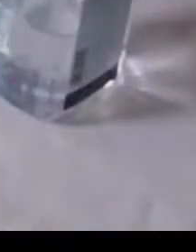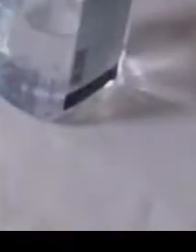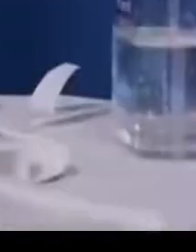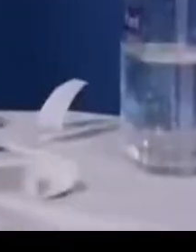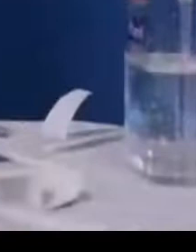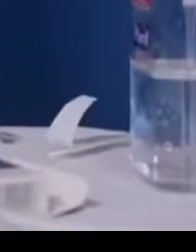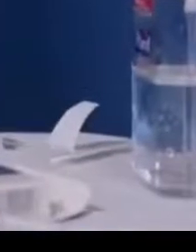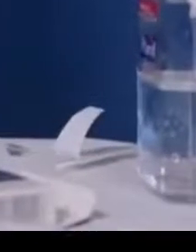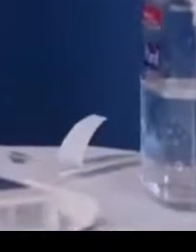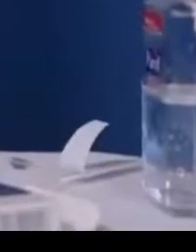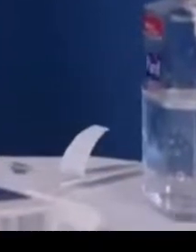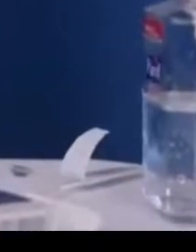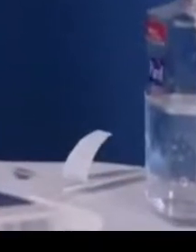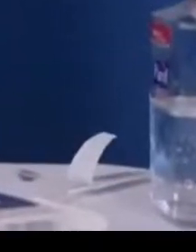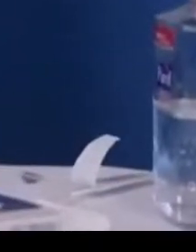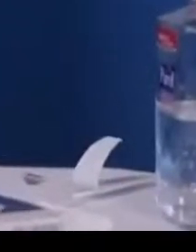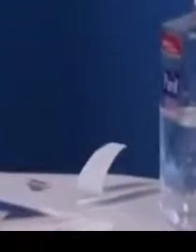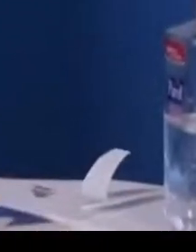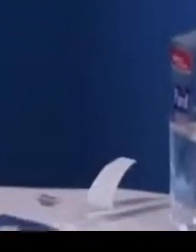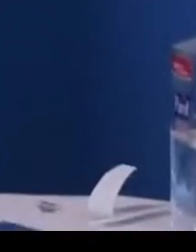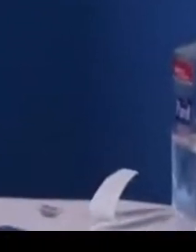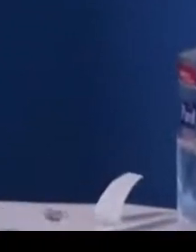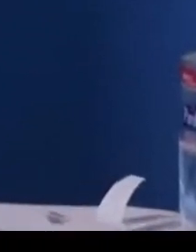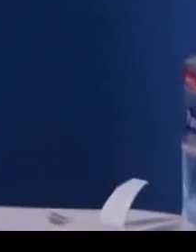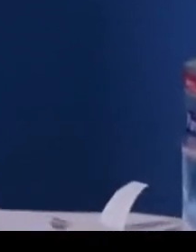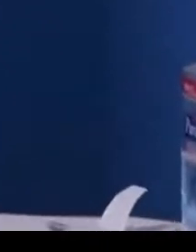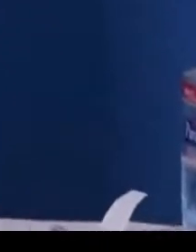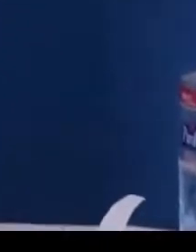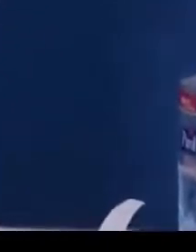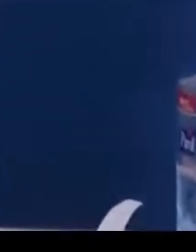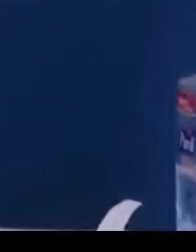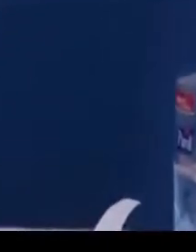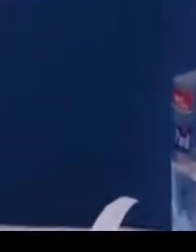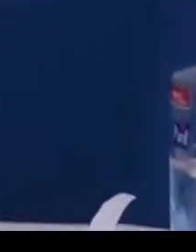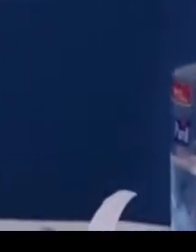and pop the dropper back onto the tube.